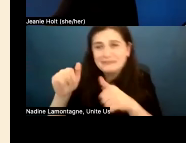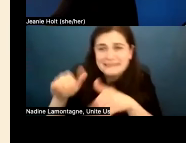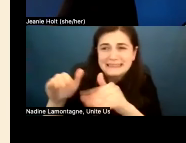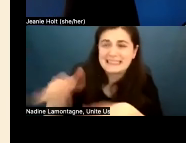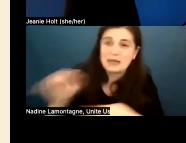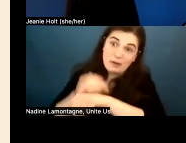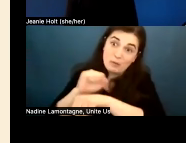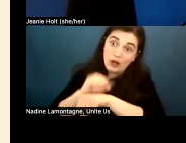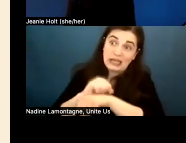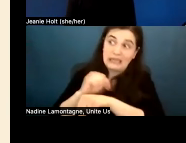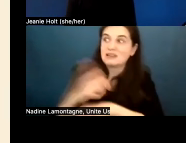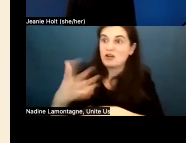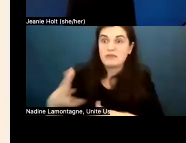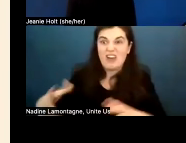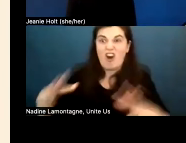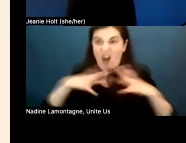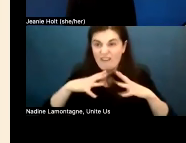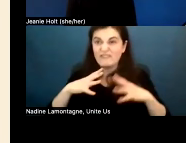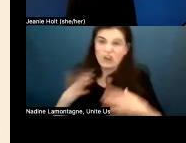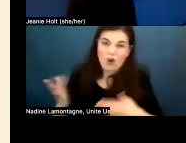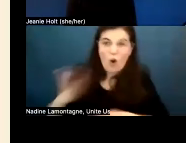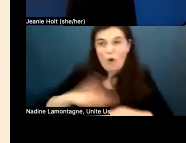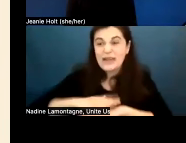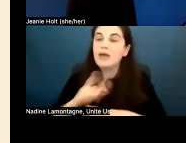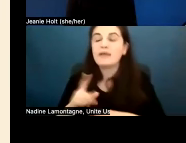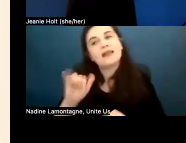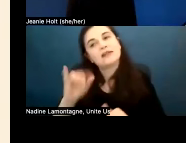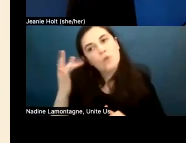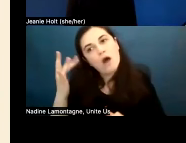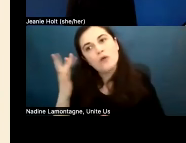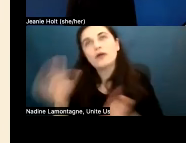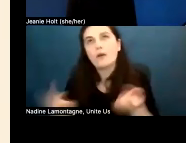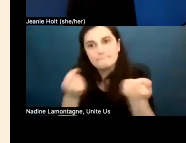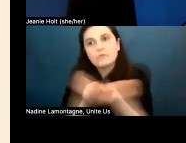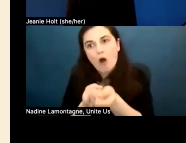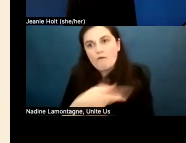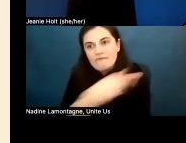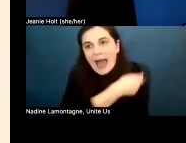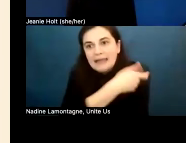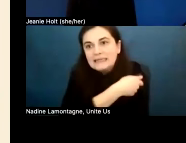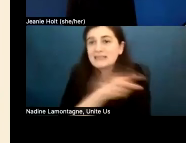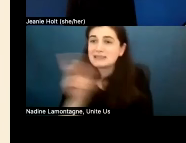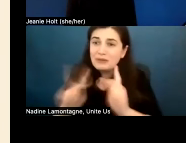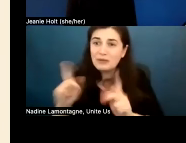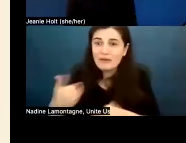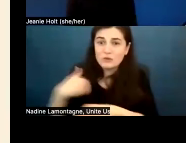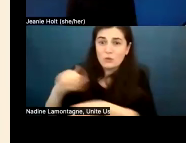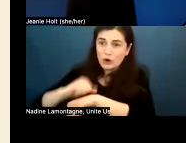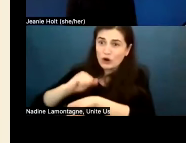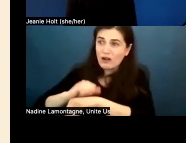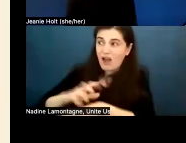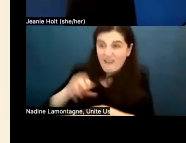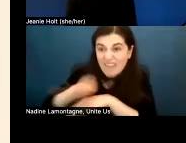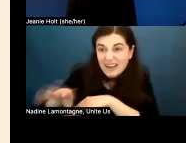hurdles to getting the pro-vaccine voice to State House, is that a lot of the people who are affected most